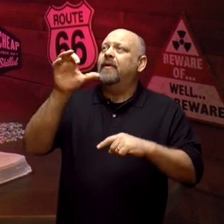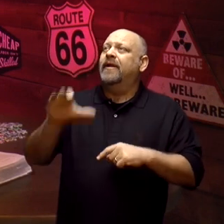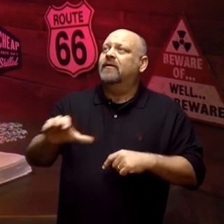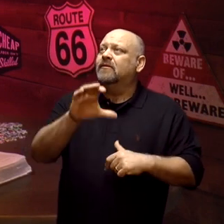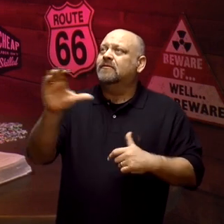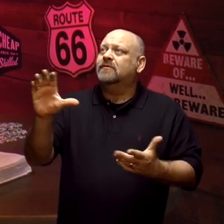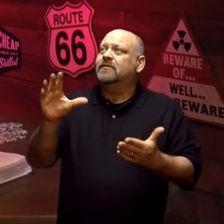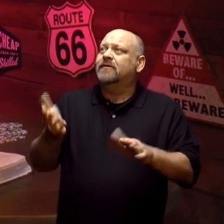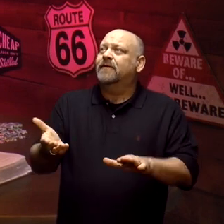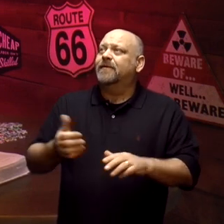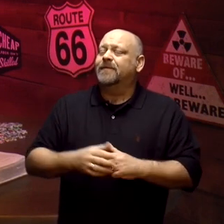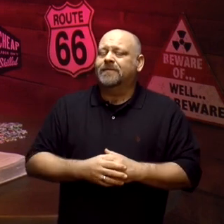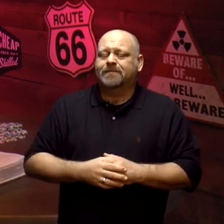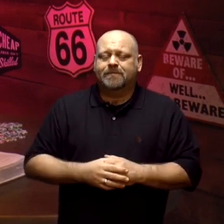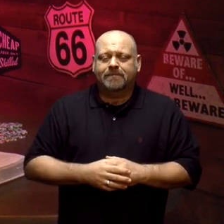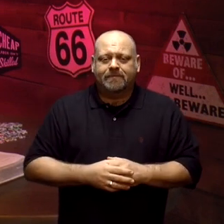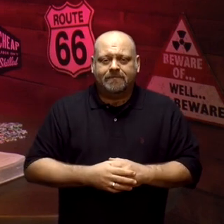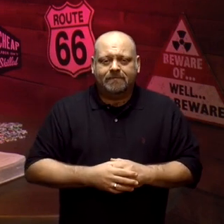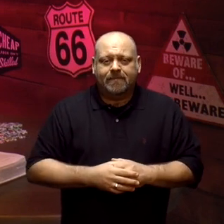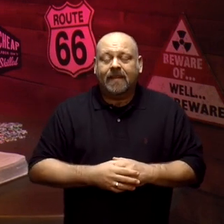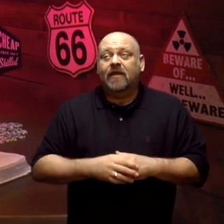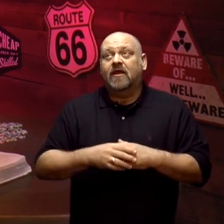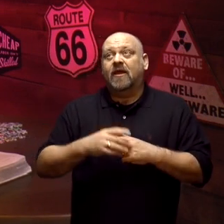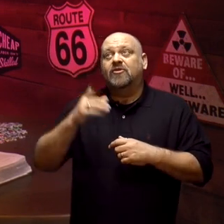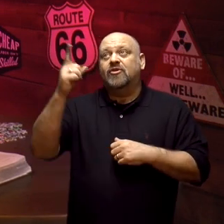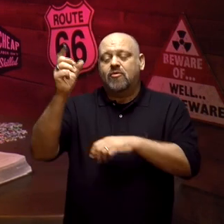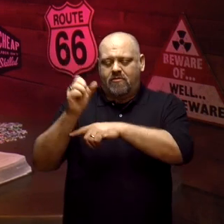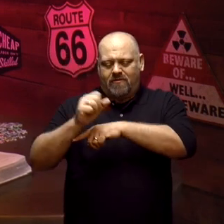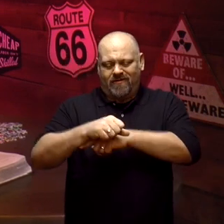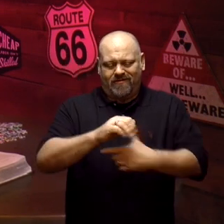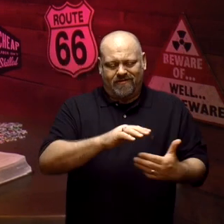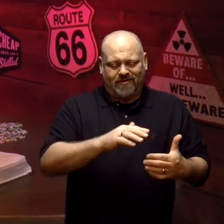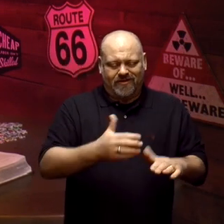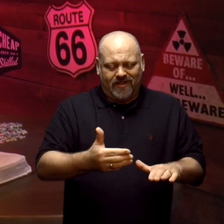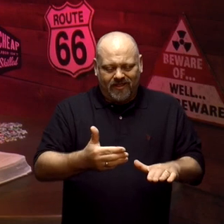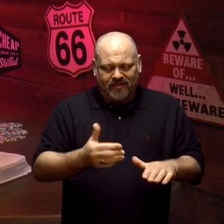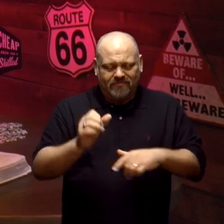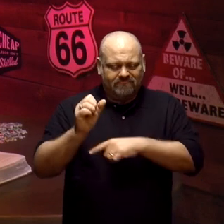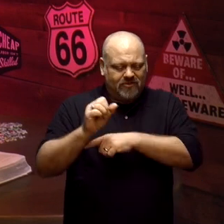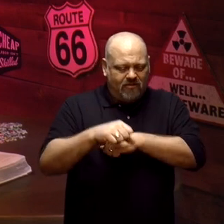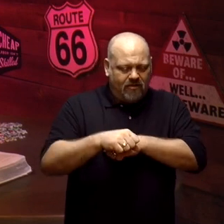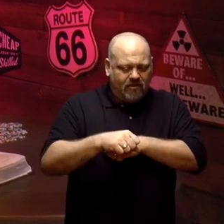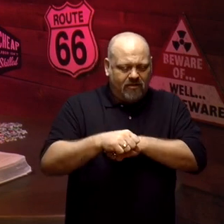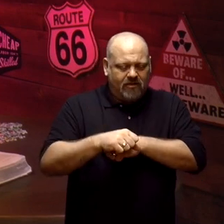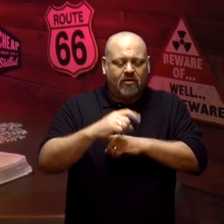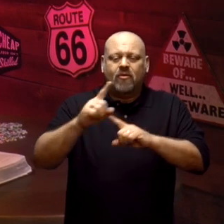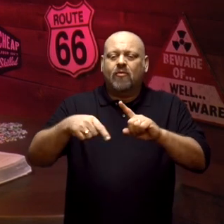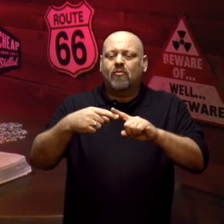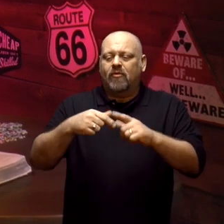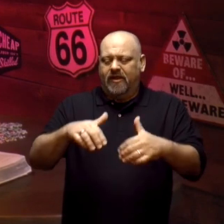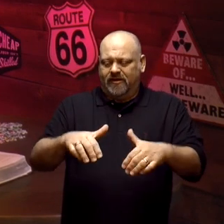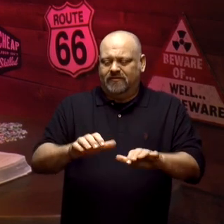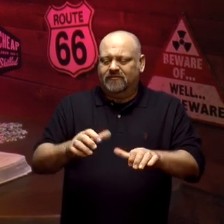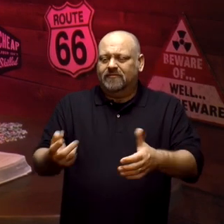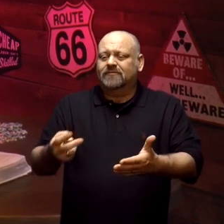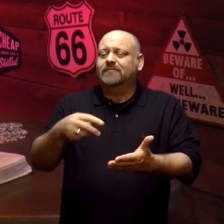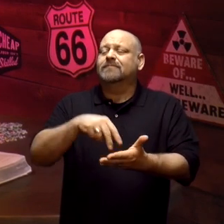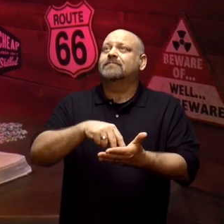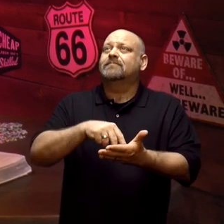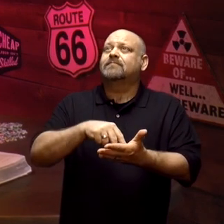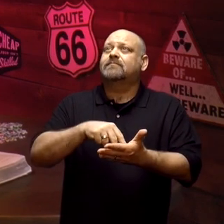when you died on the cross. And you conquered death when you rose from the grave.